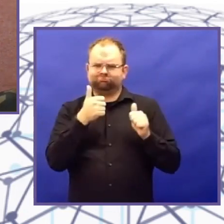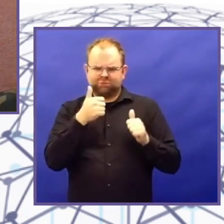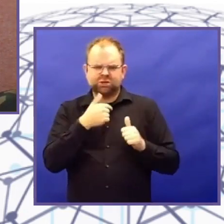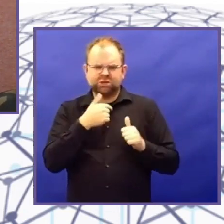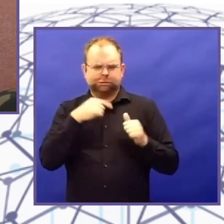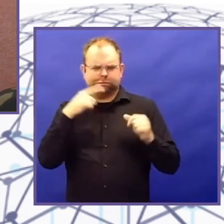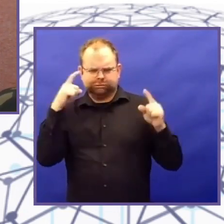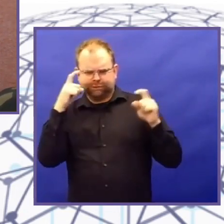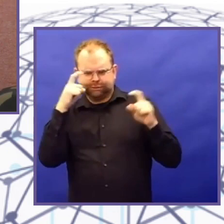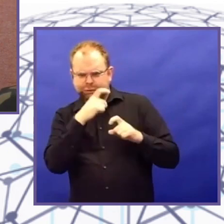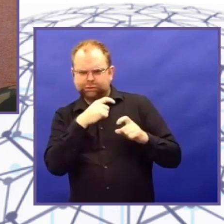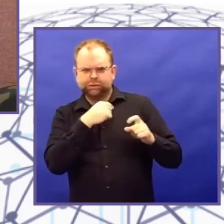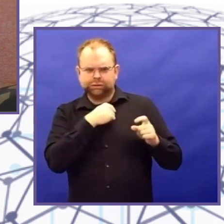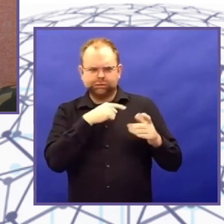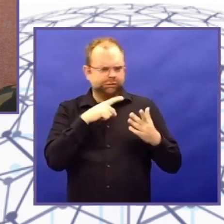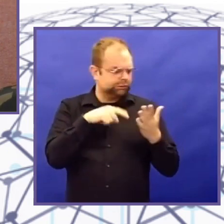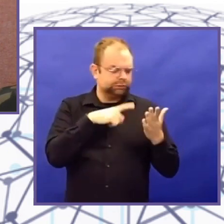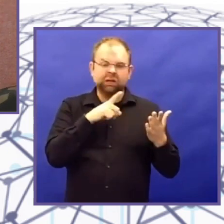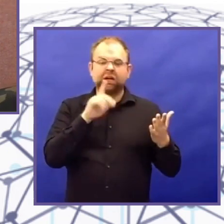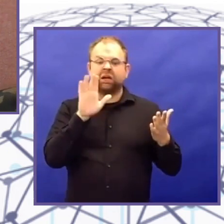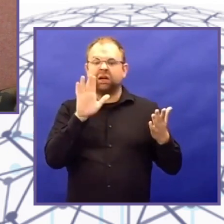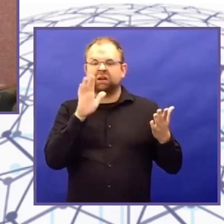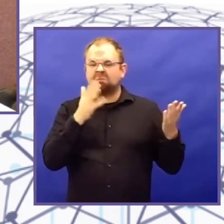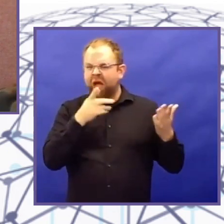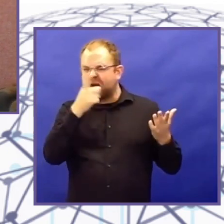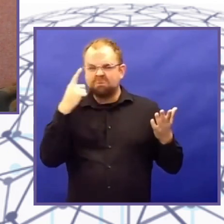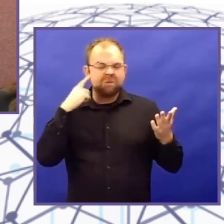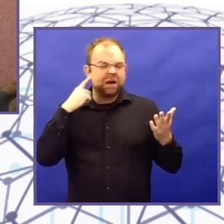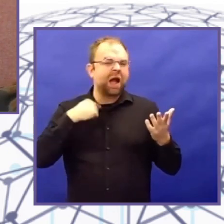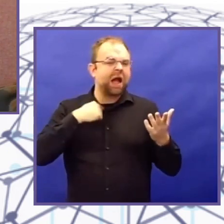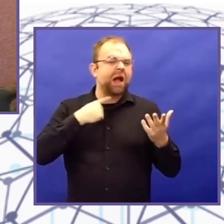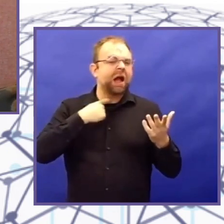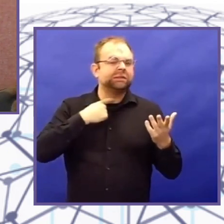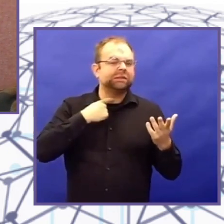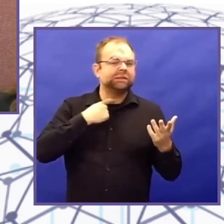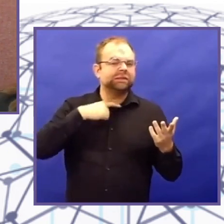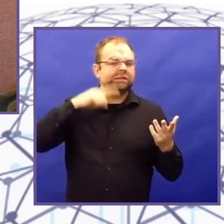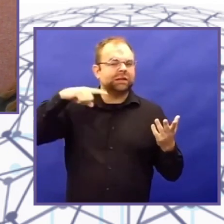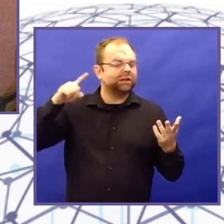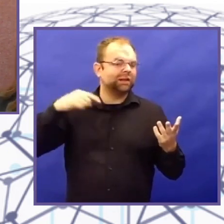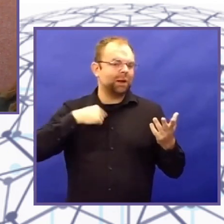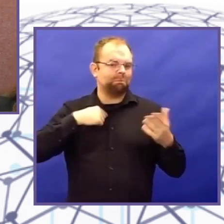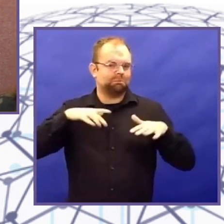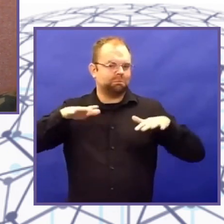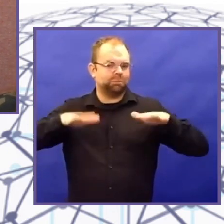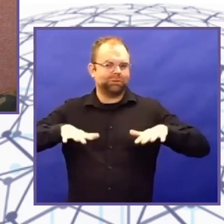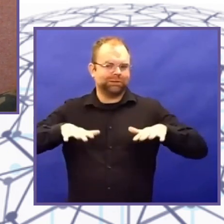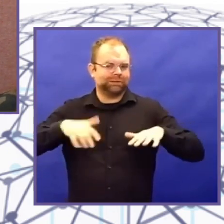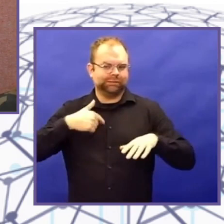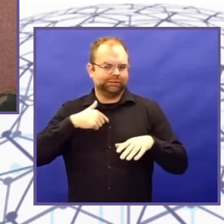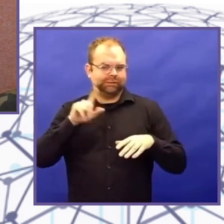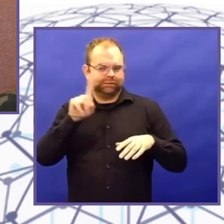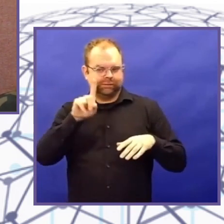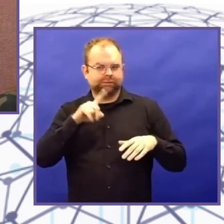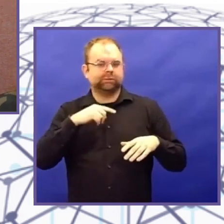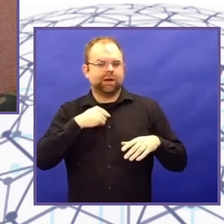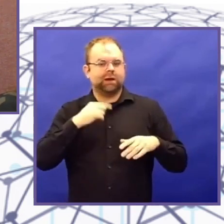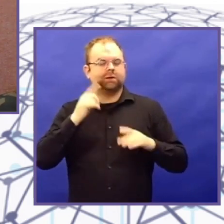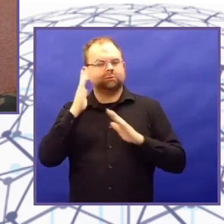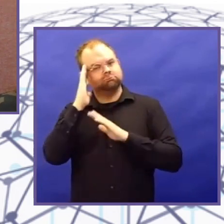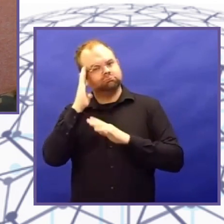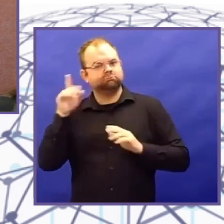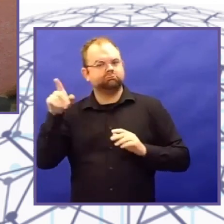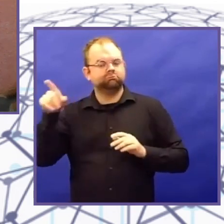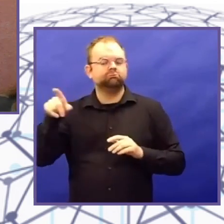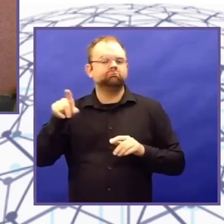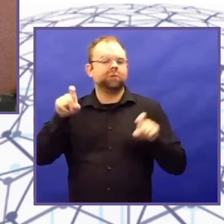So I live in Cape Town in South Africa. I'm also the mother of one child, Jodie